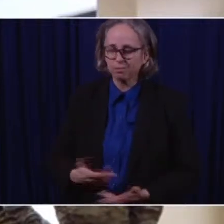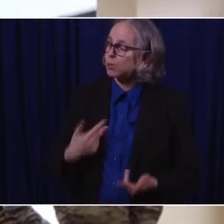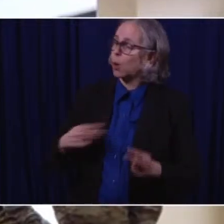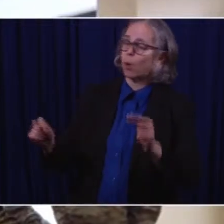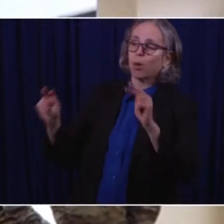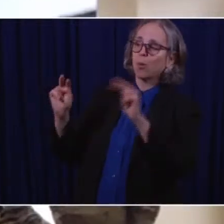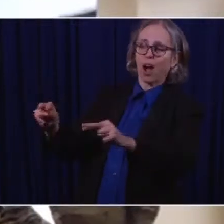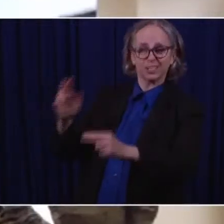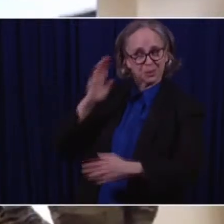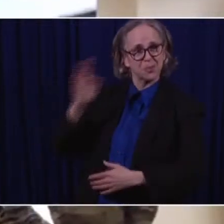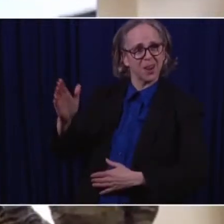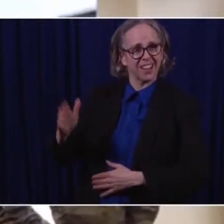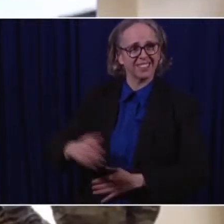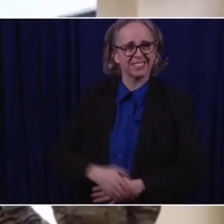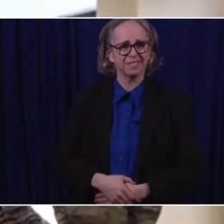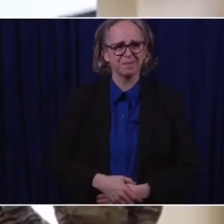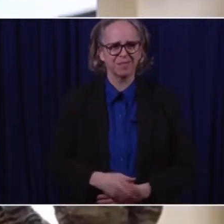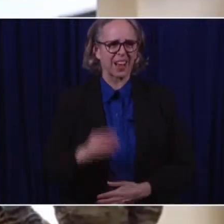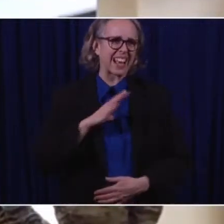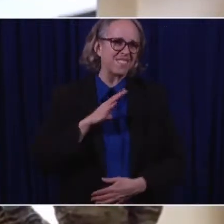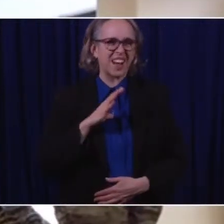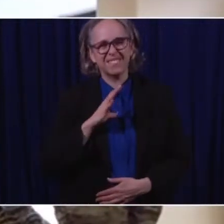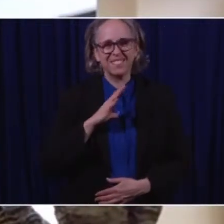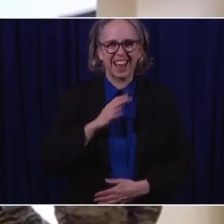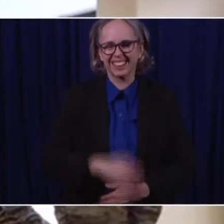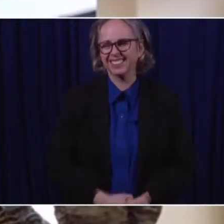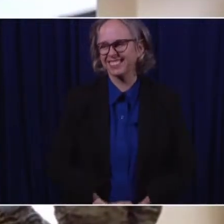okay. That's fine.